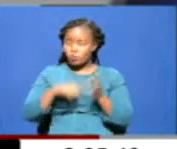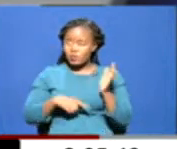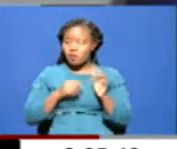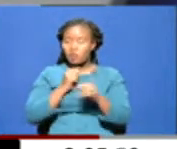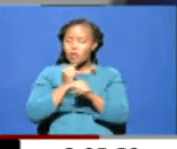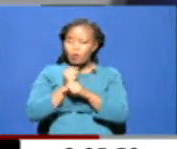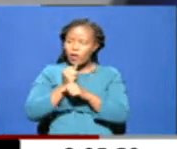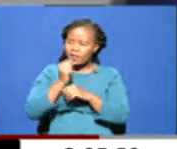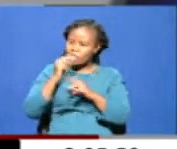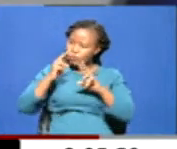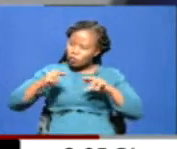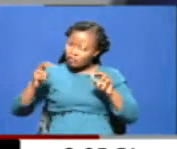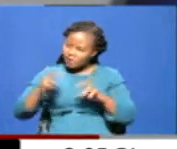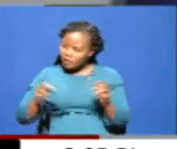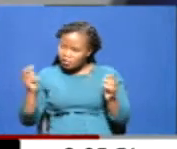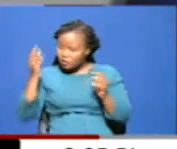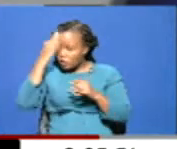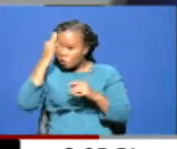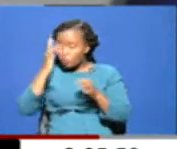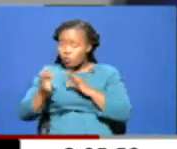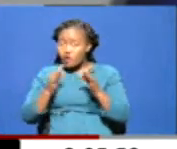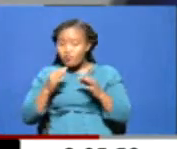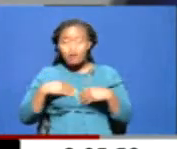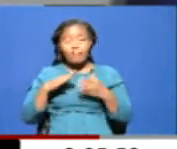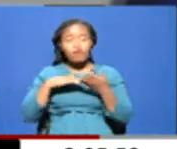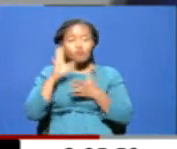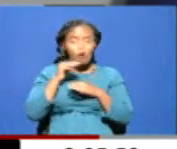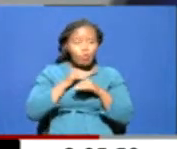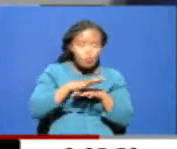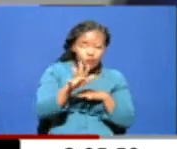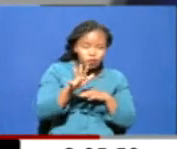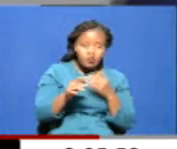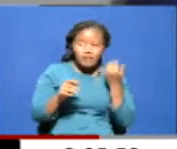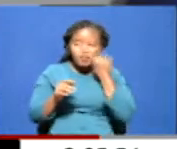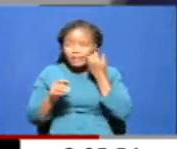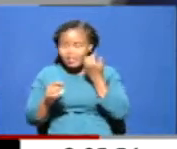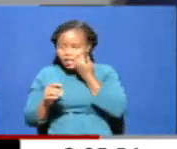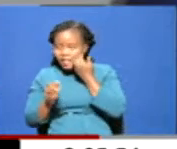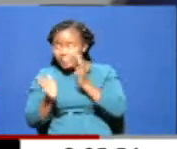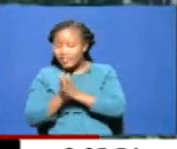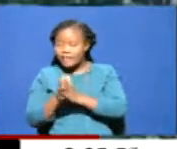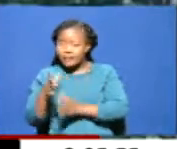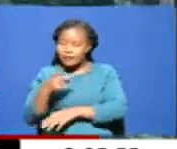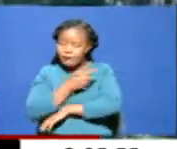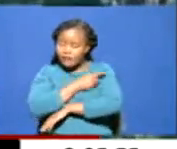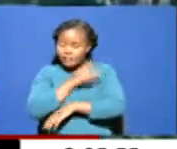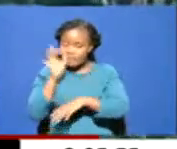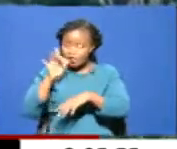associated with more transmission, severe illness, as well as vaccine evasion.